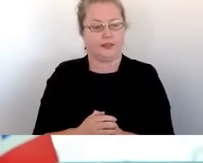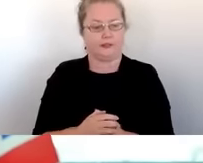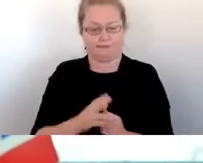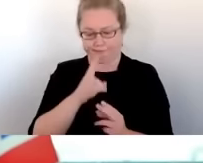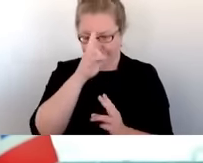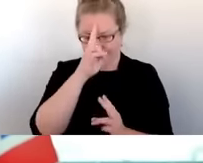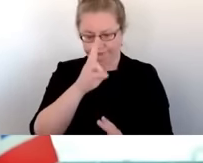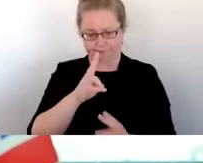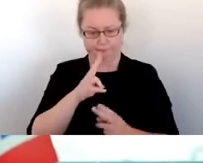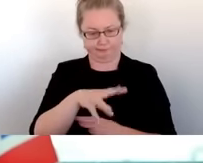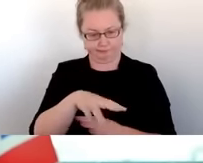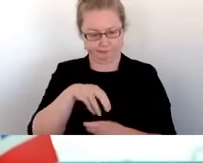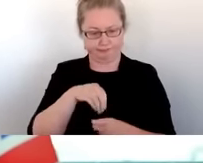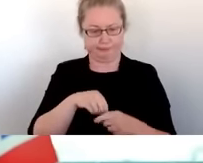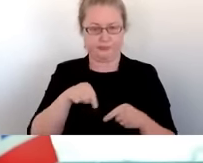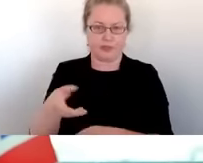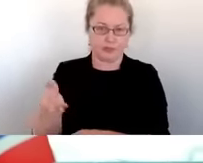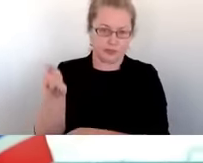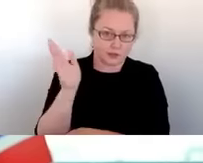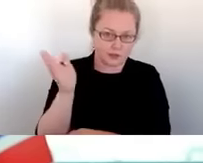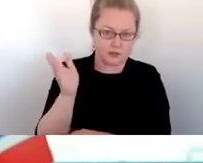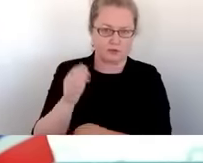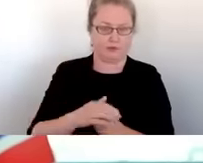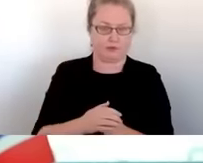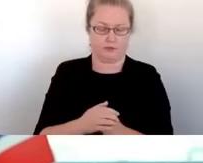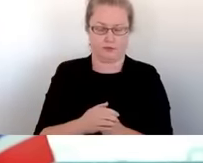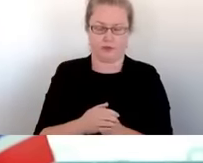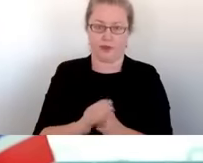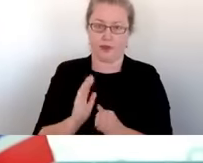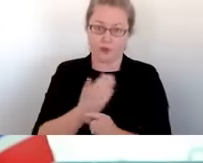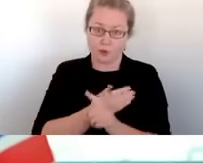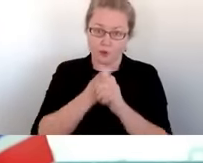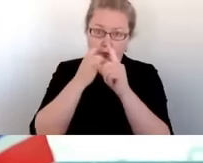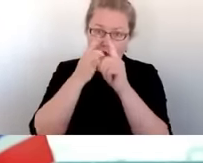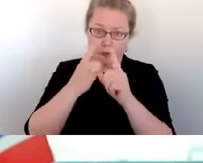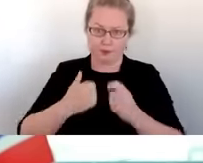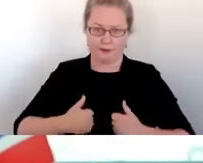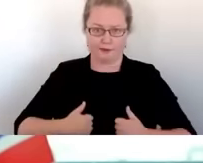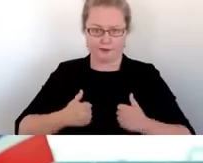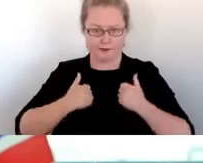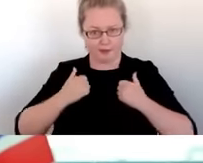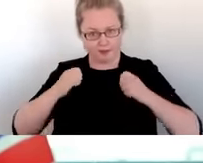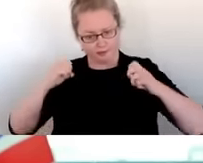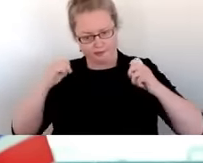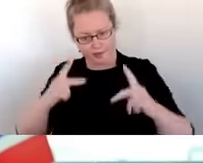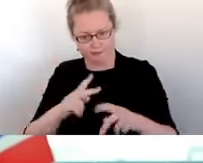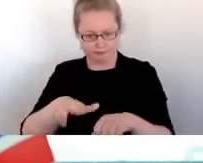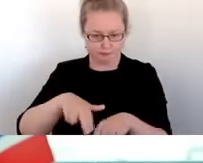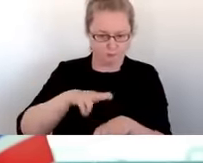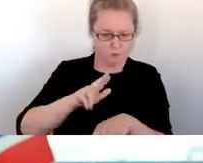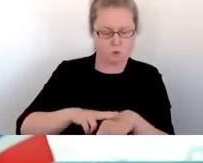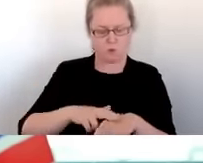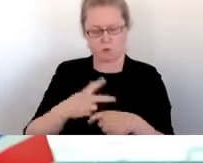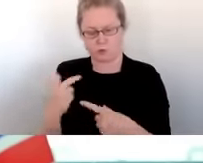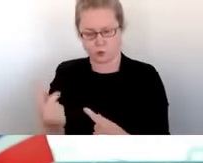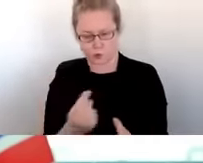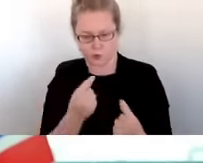part of this really remarkable effort to bring our lives back to normal in the midst of a